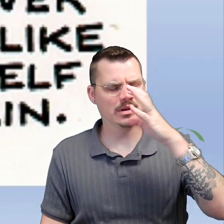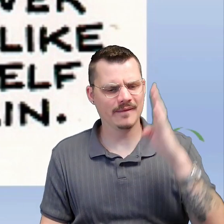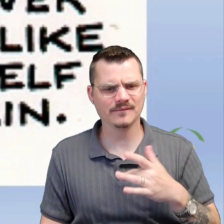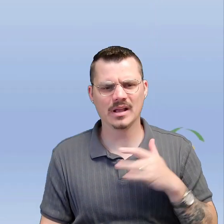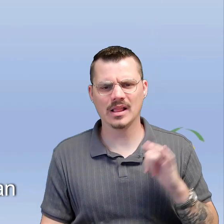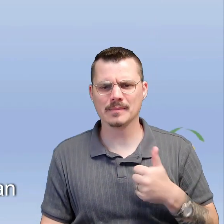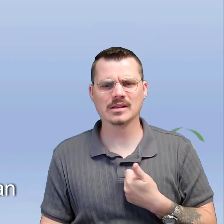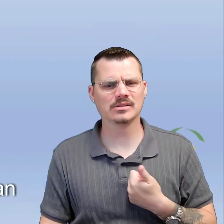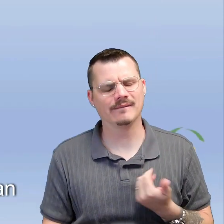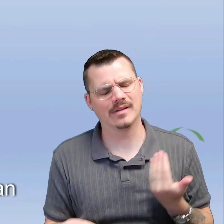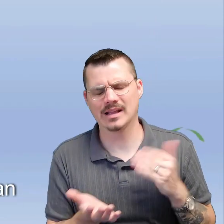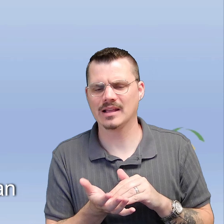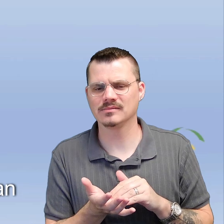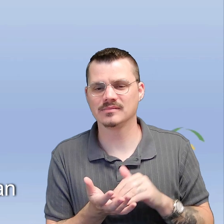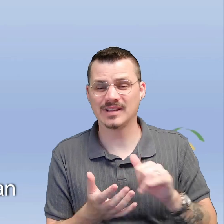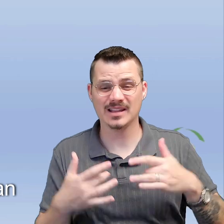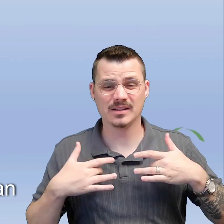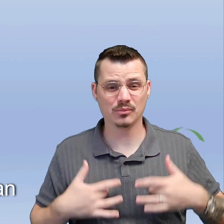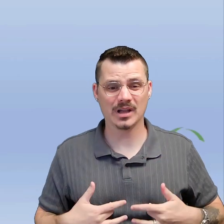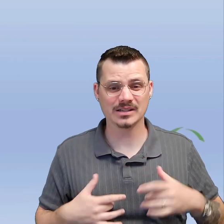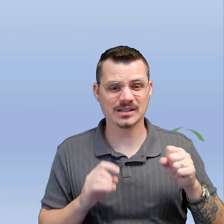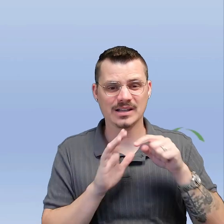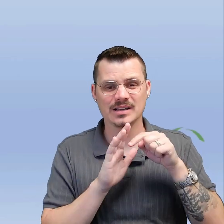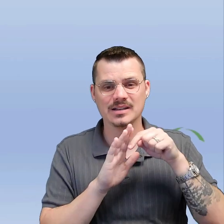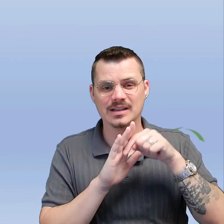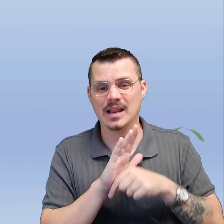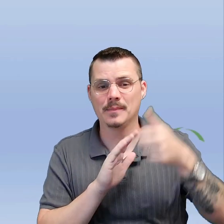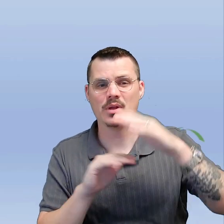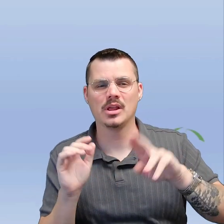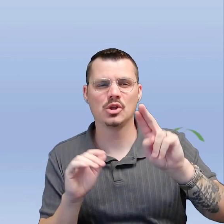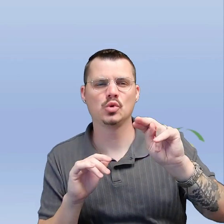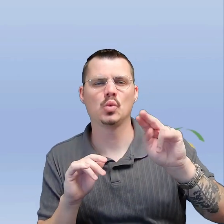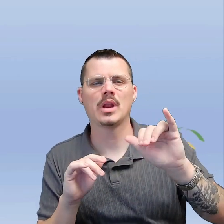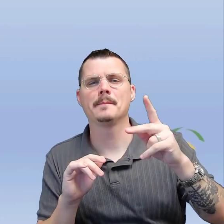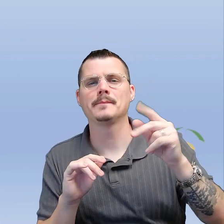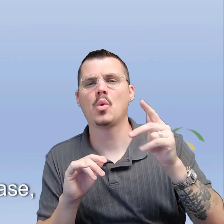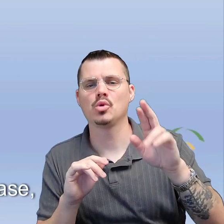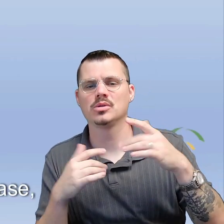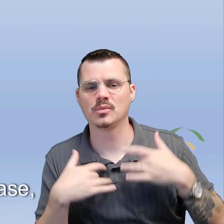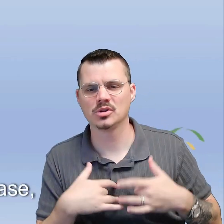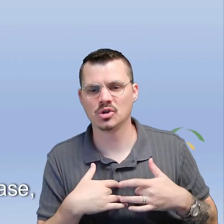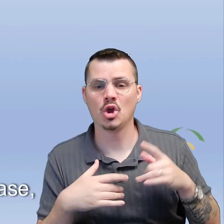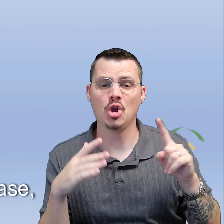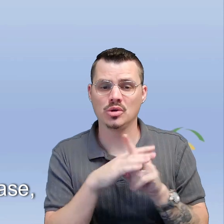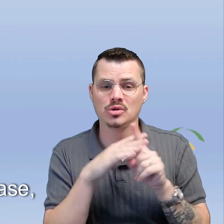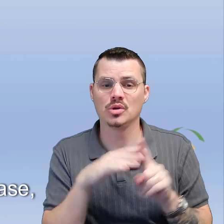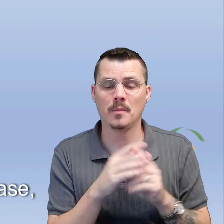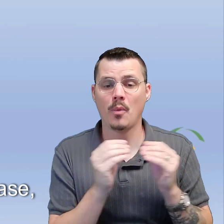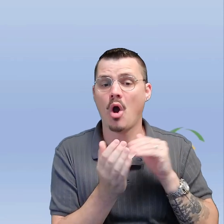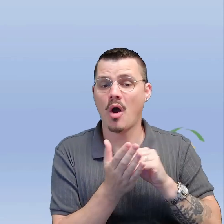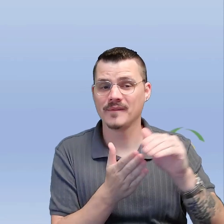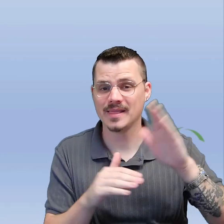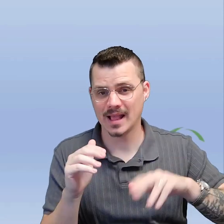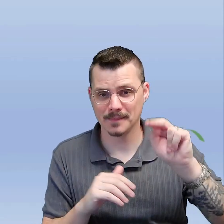again. The depressed phase is deeper than unipolar depression, occurs more often than the manic